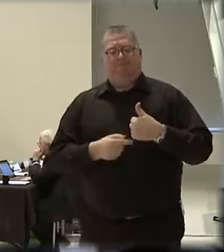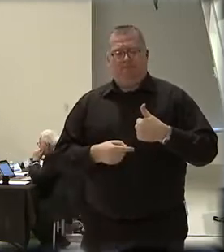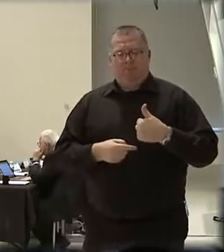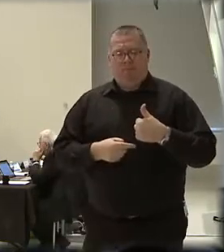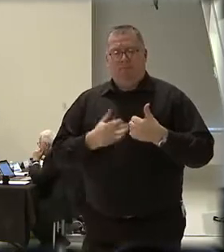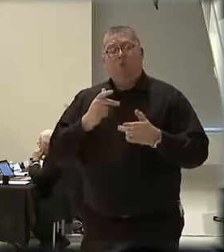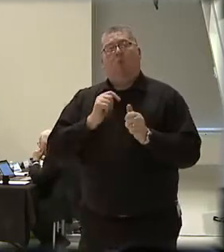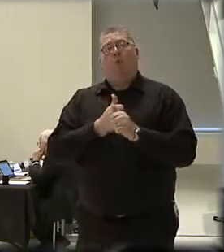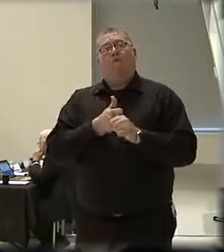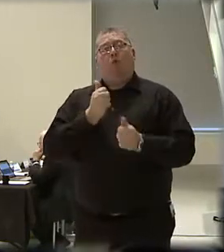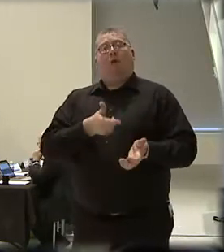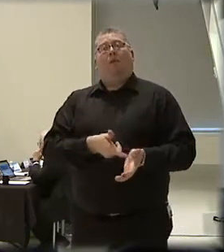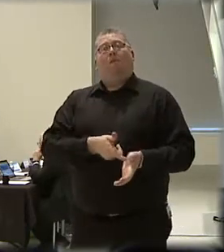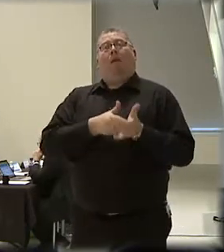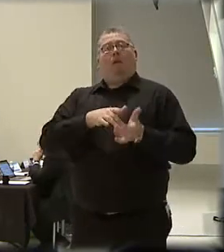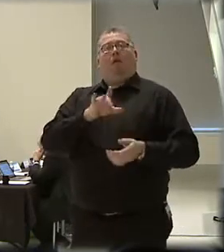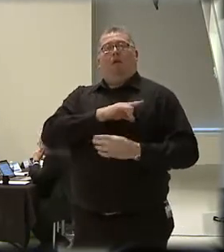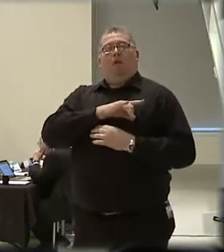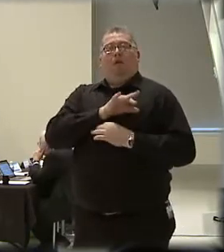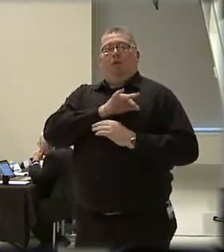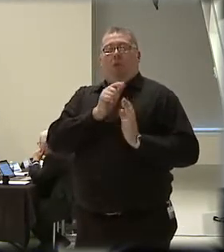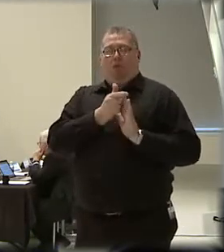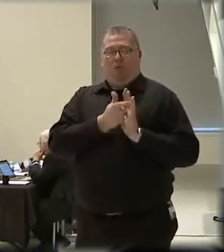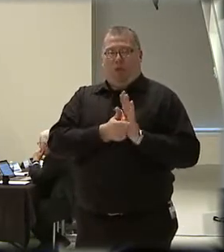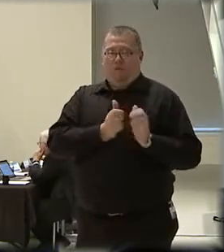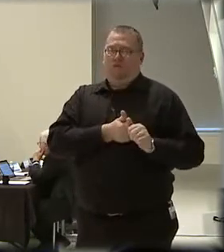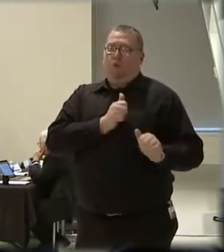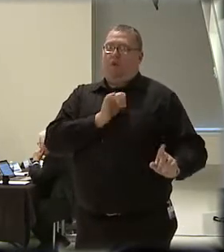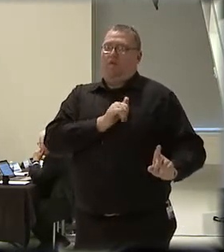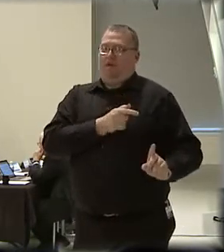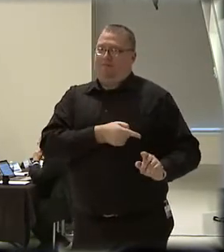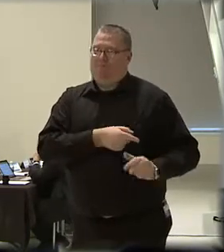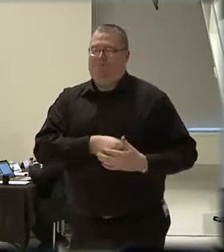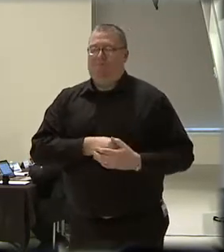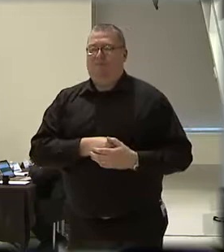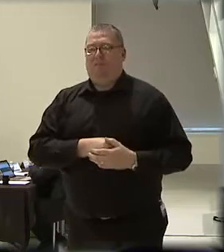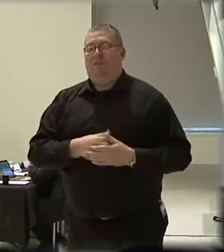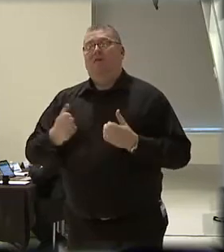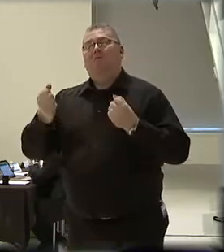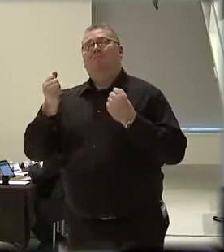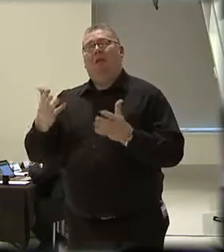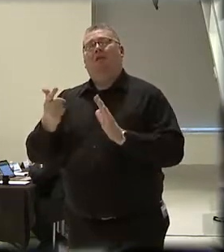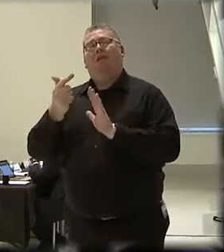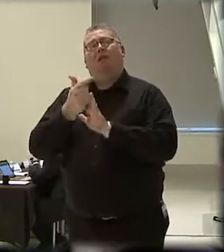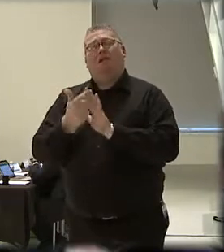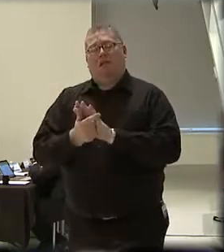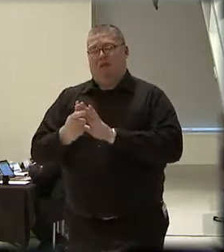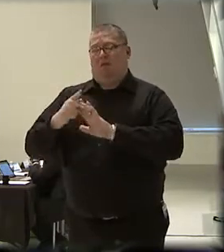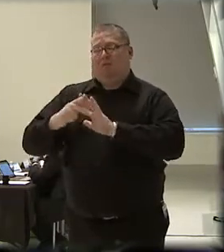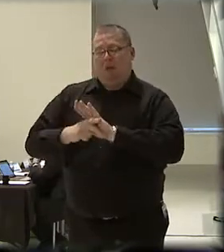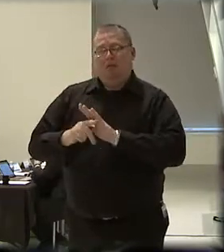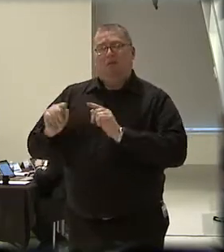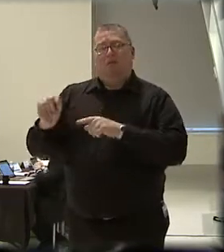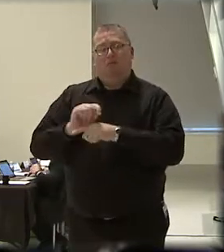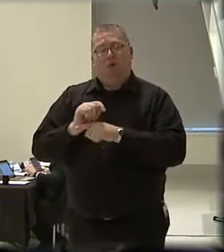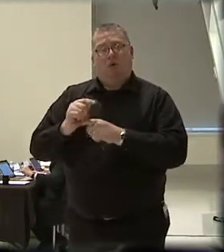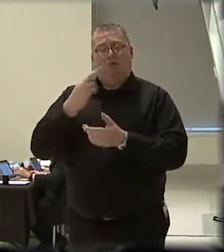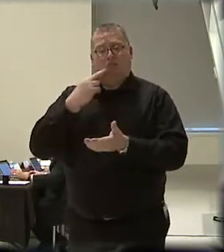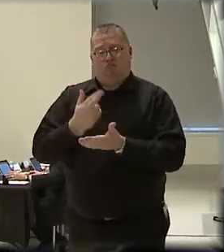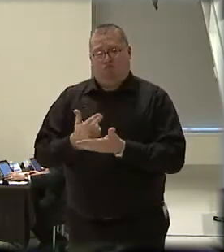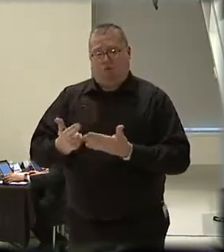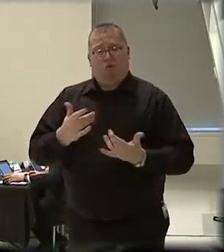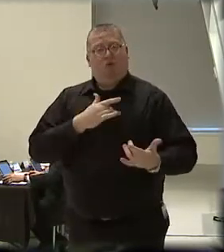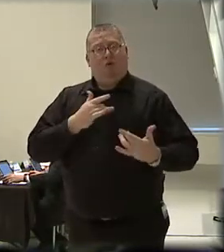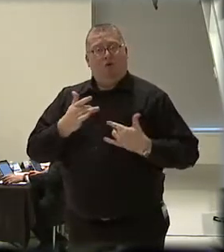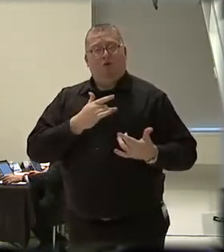avoid mandatory body-worn camera laws. The many legal, policy, training, and resource